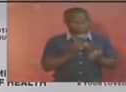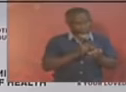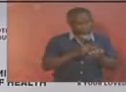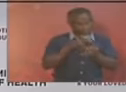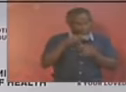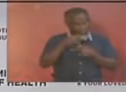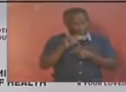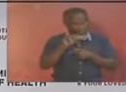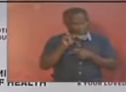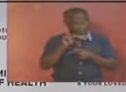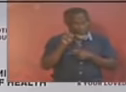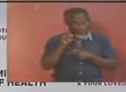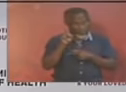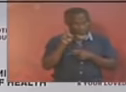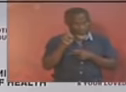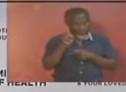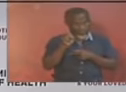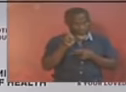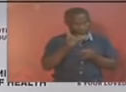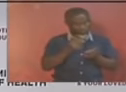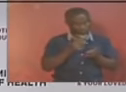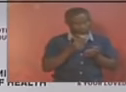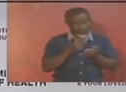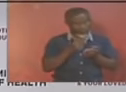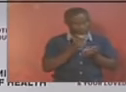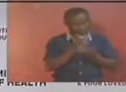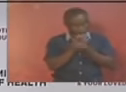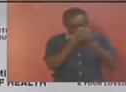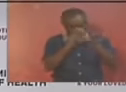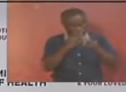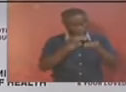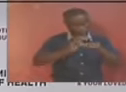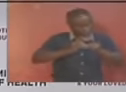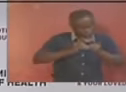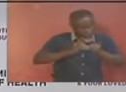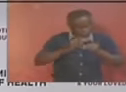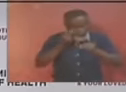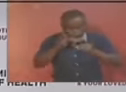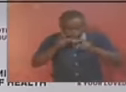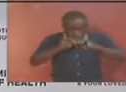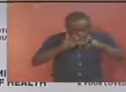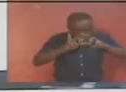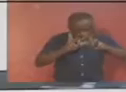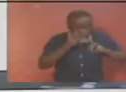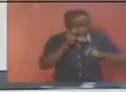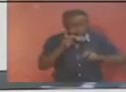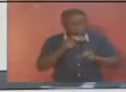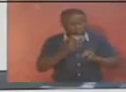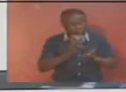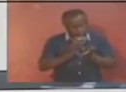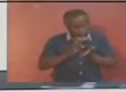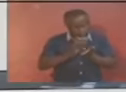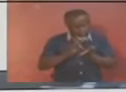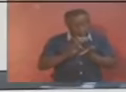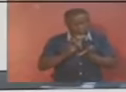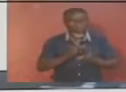the epidemiological update as it relates to COVID-19 in Trinidad and Tobago.